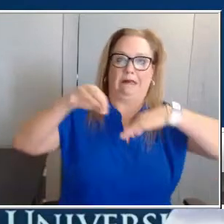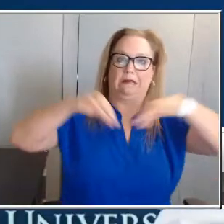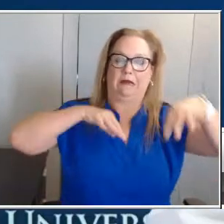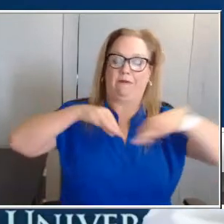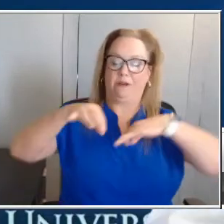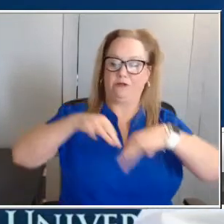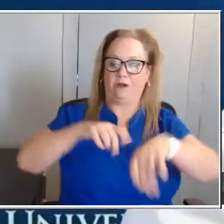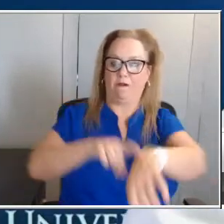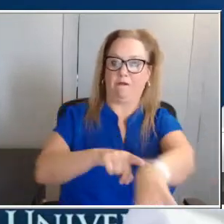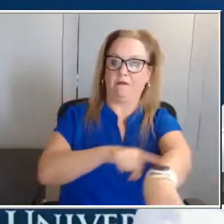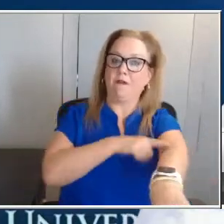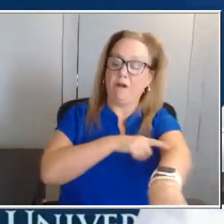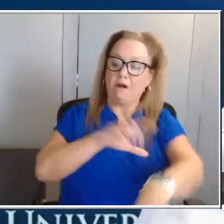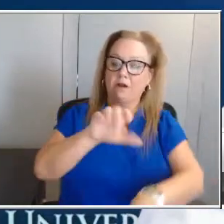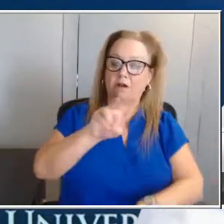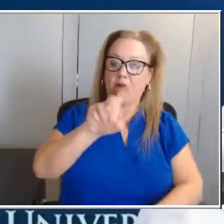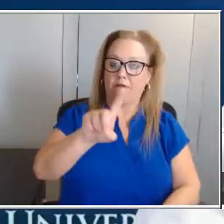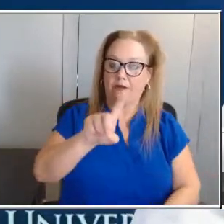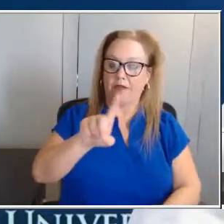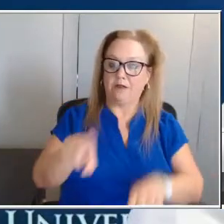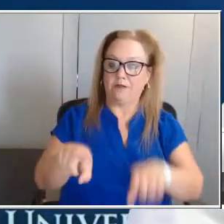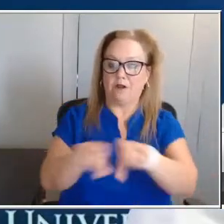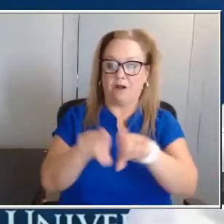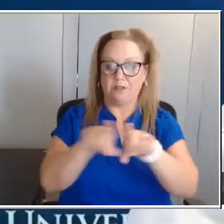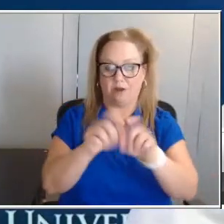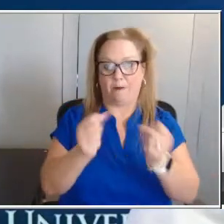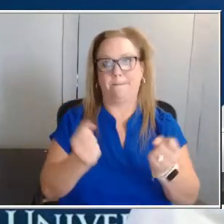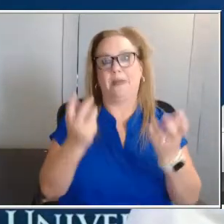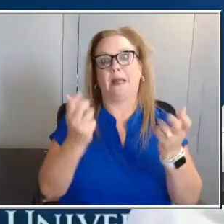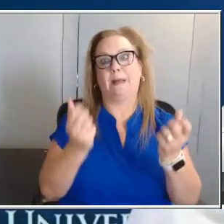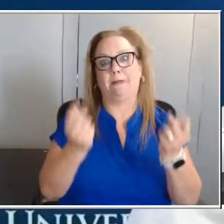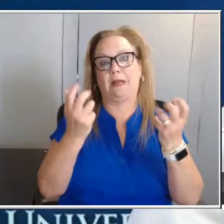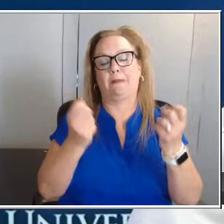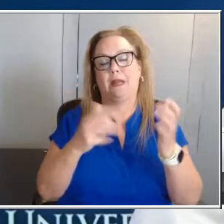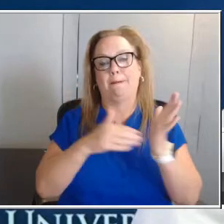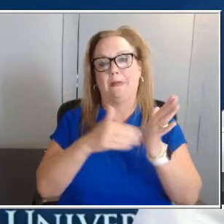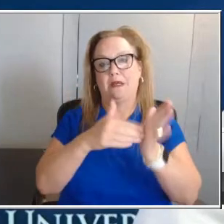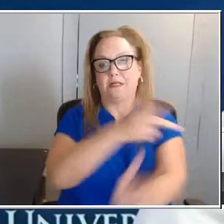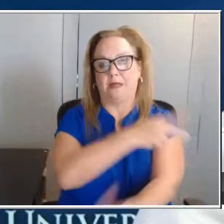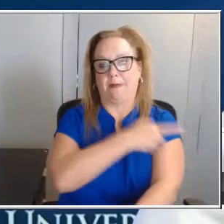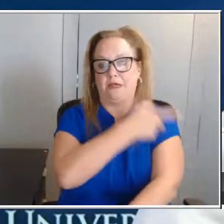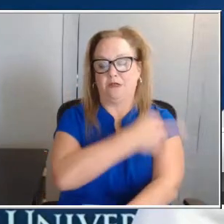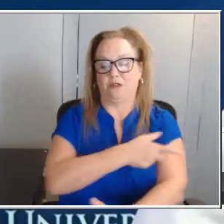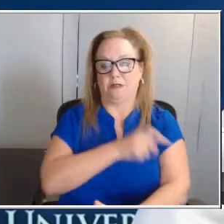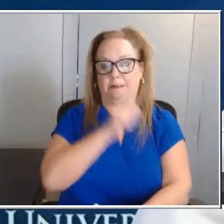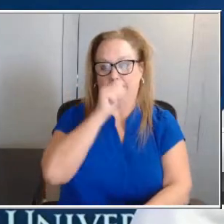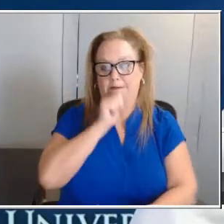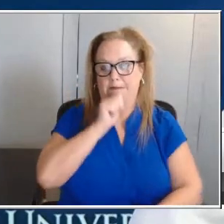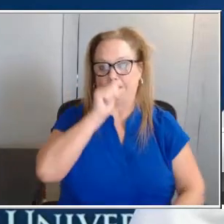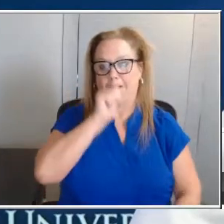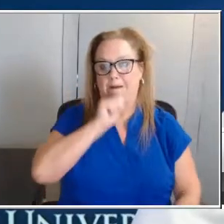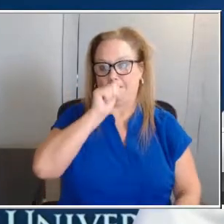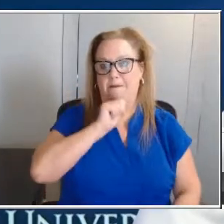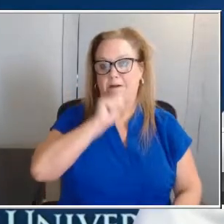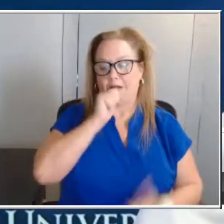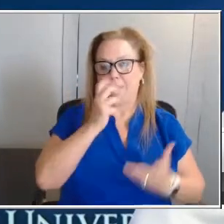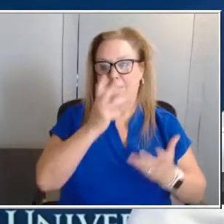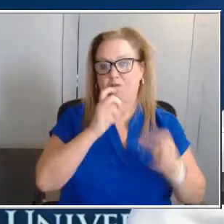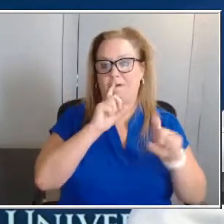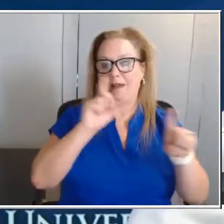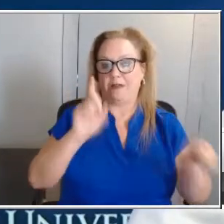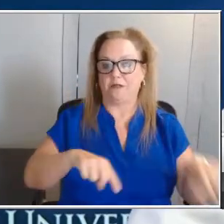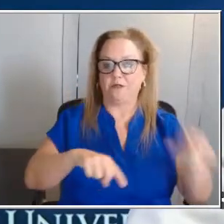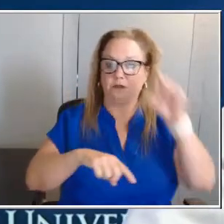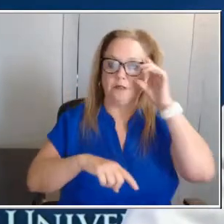meantime, there are a lot of patients, millions of patients, are living with symptoms. They kind of want some answers. We're going to